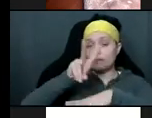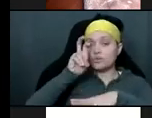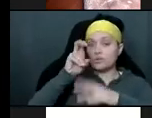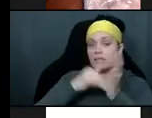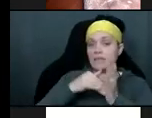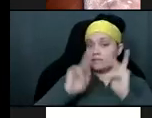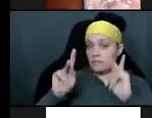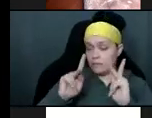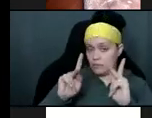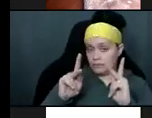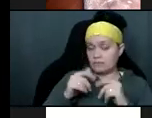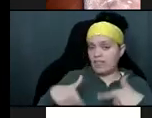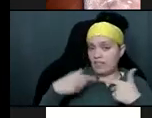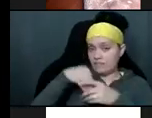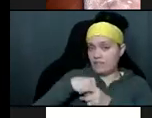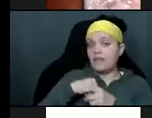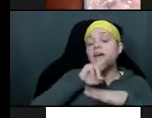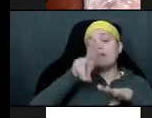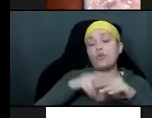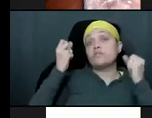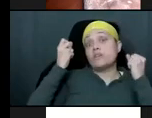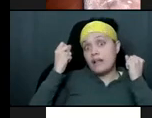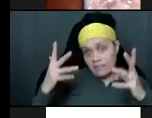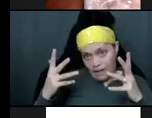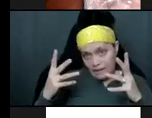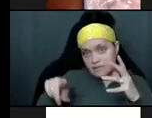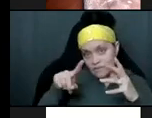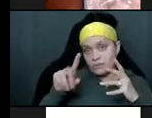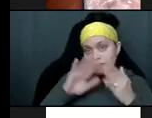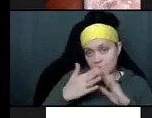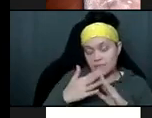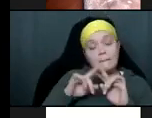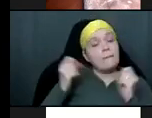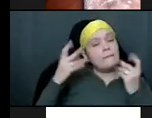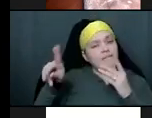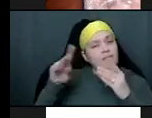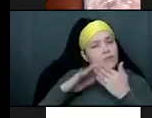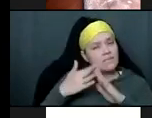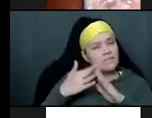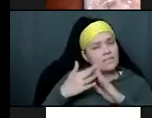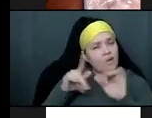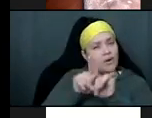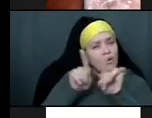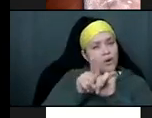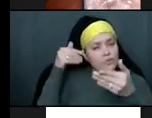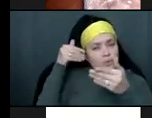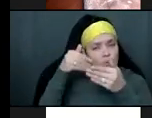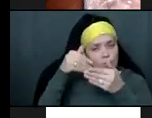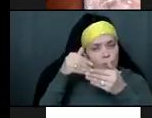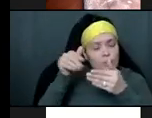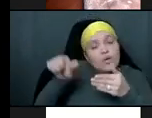200,000 people in them. And of course, there's lots of those. But lots of those sorts of cities are pretty close to